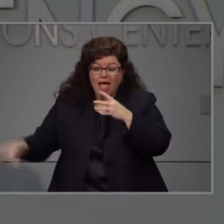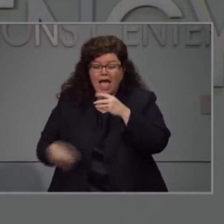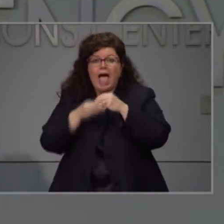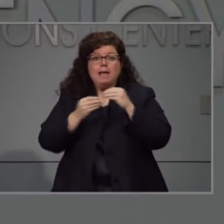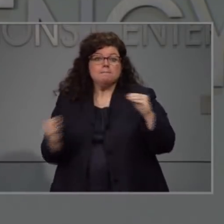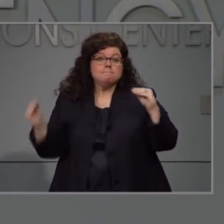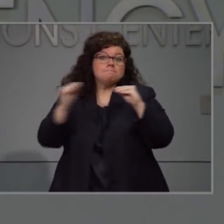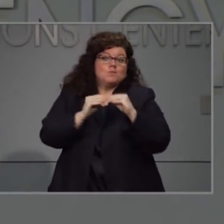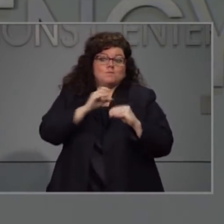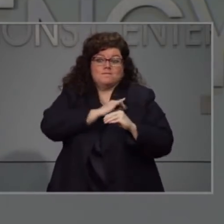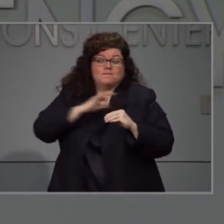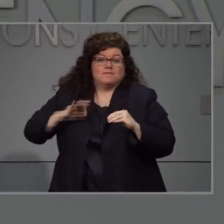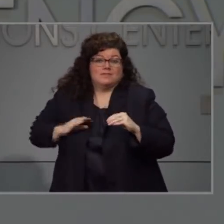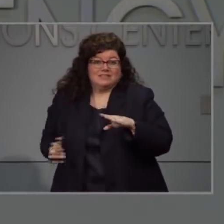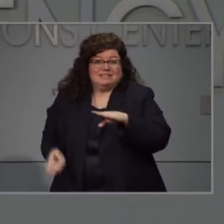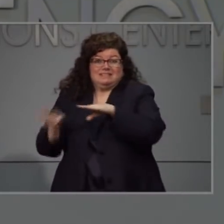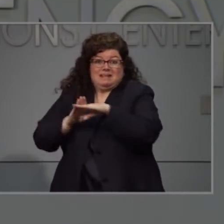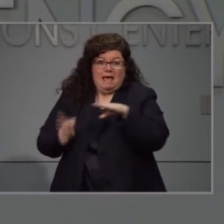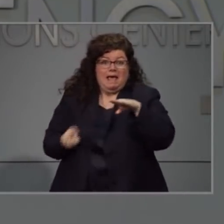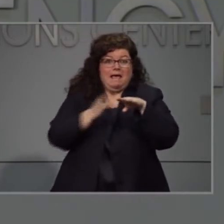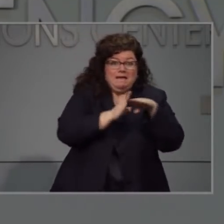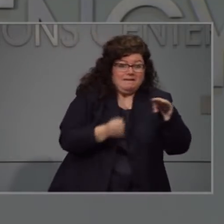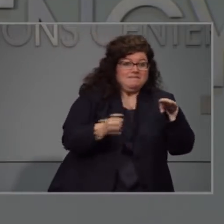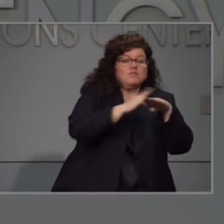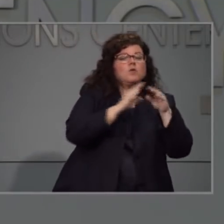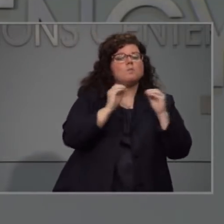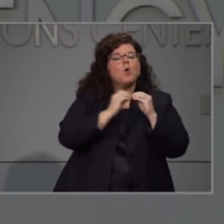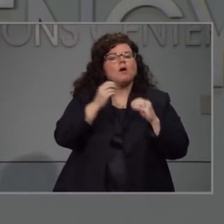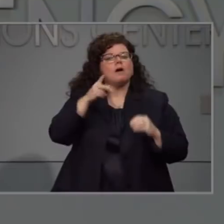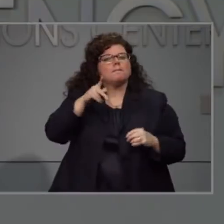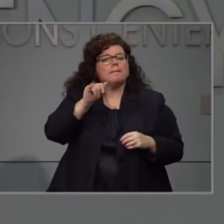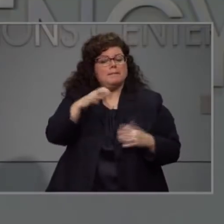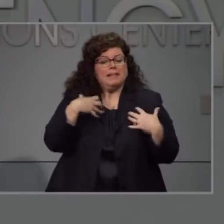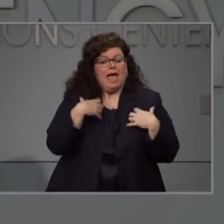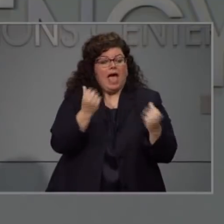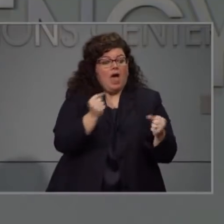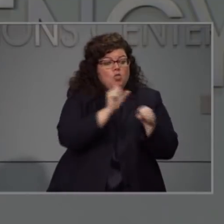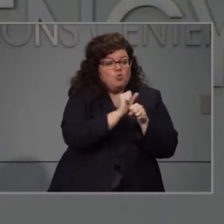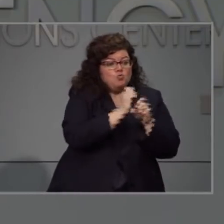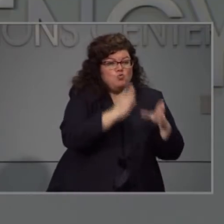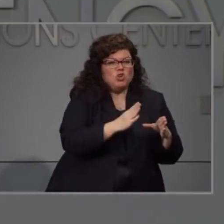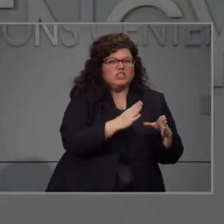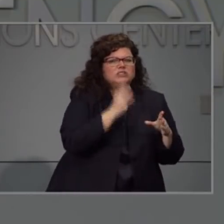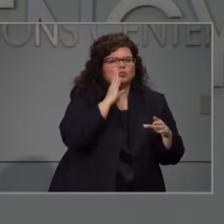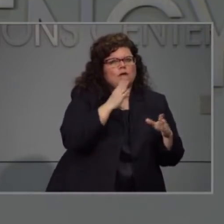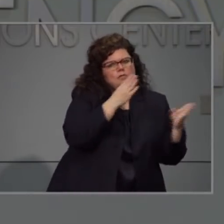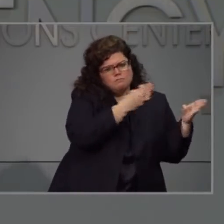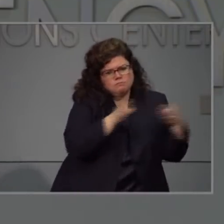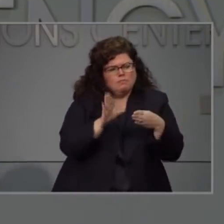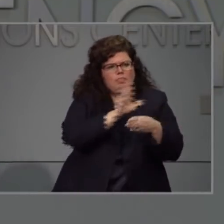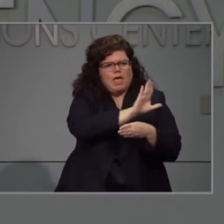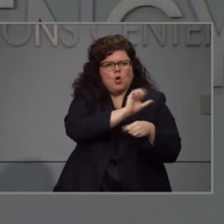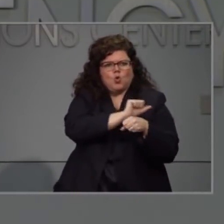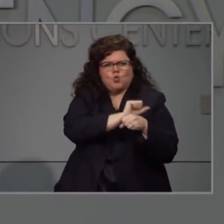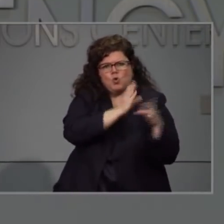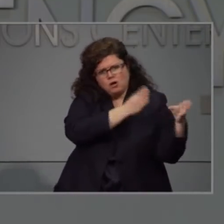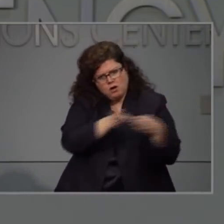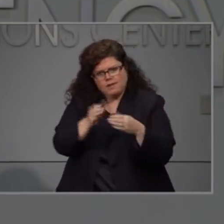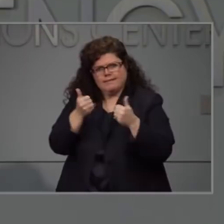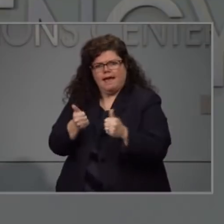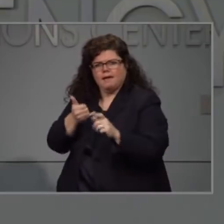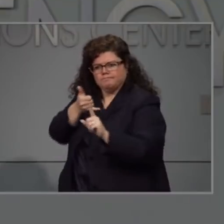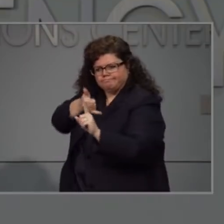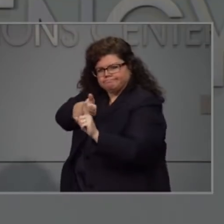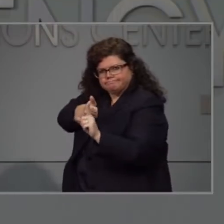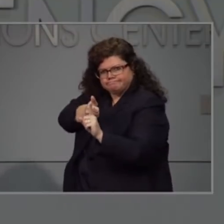even more local public health staff to be able to do this work. And in addition, as the governor mentioned, our collaborative has also